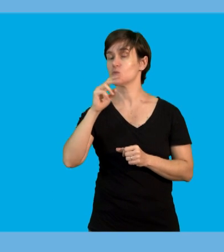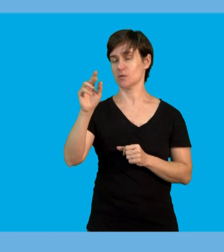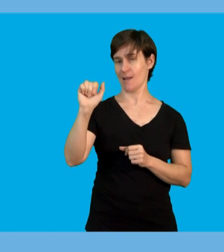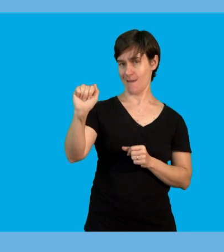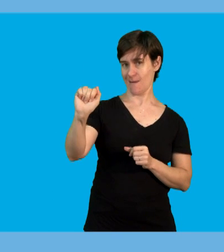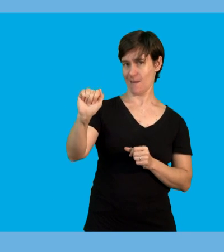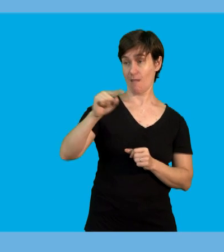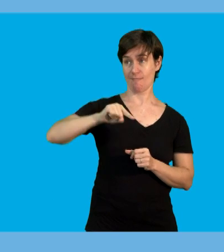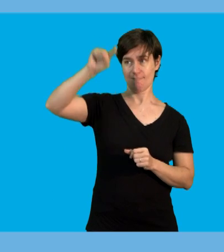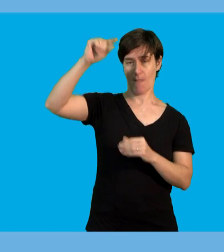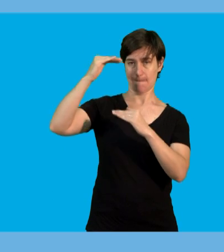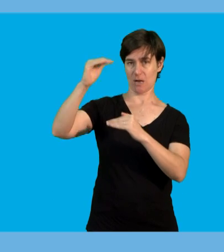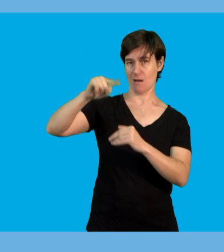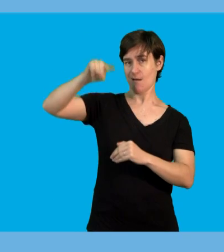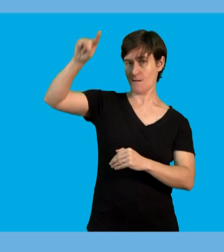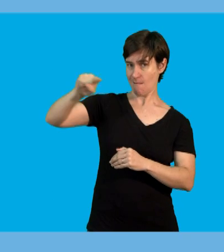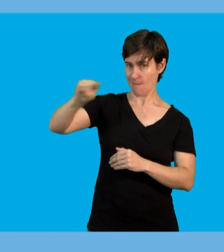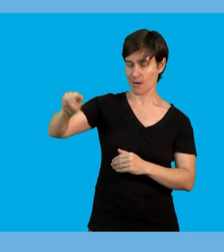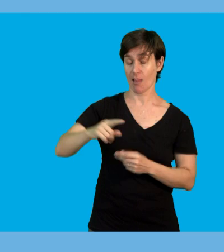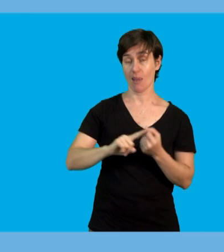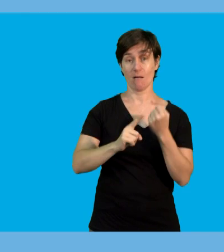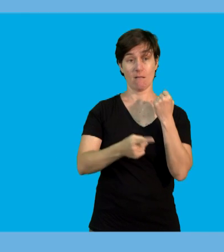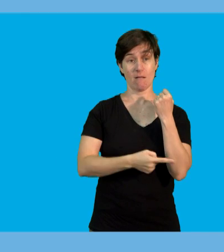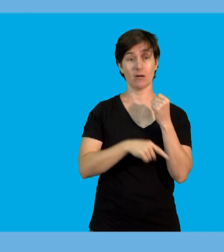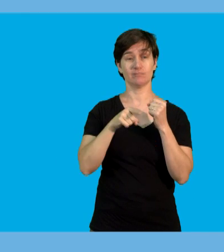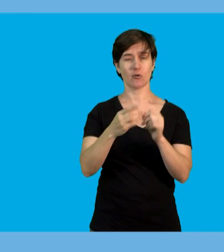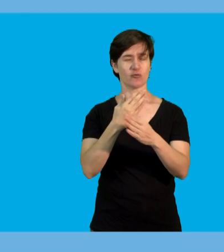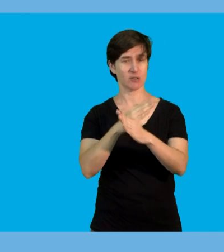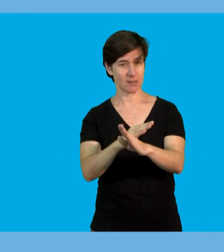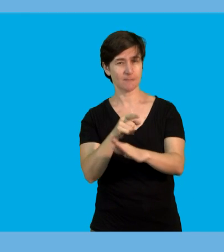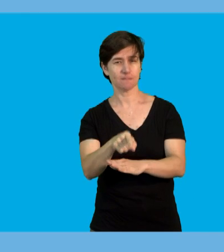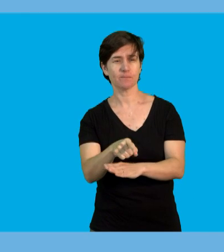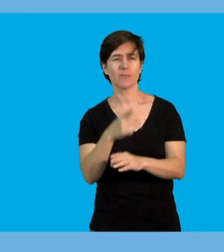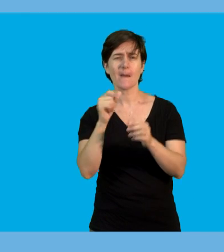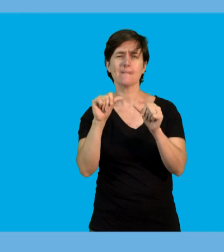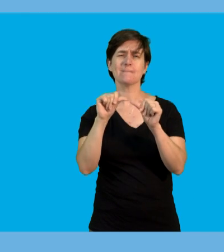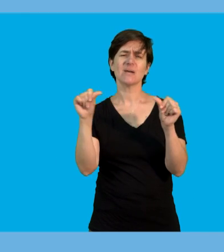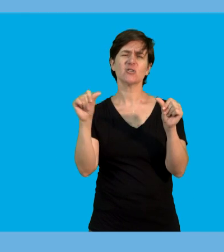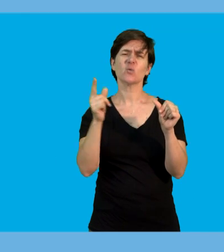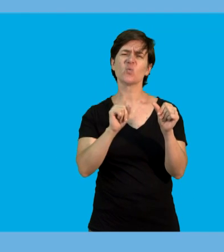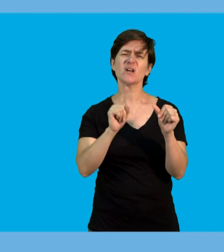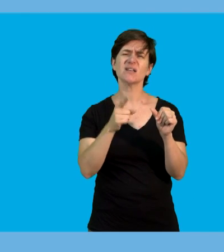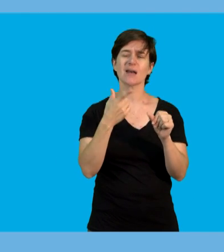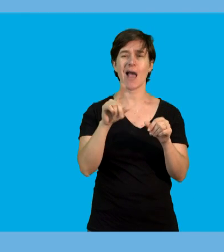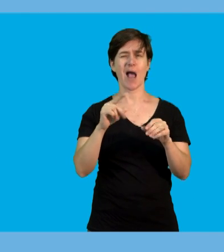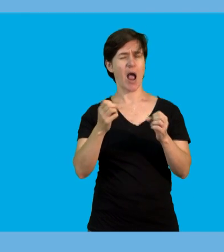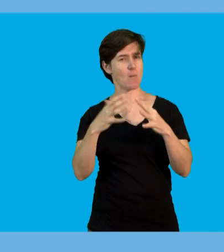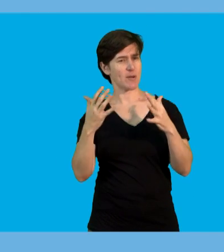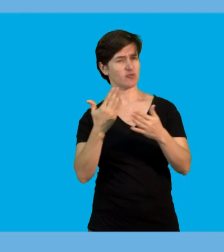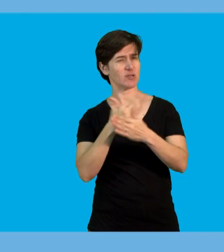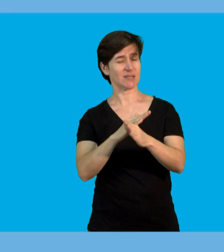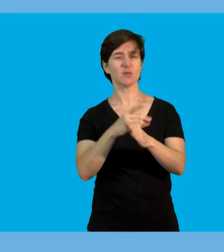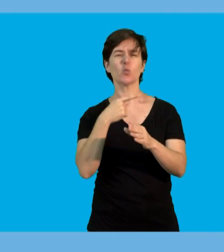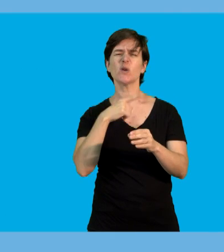with the symbol capital letter A. And then the last one, being our resistors, are going to measure the resistance, which